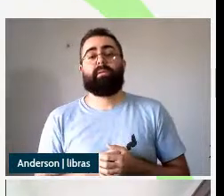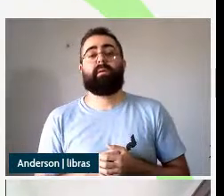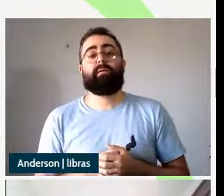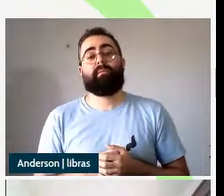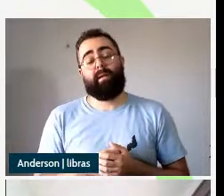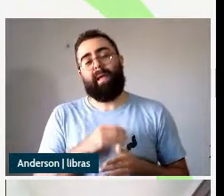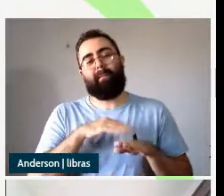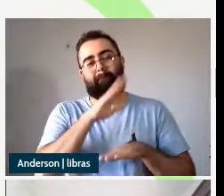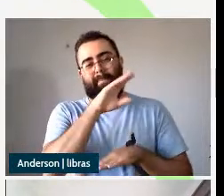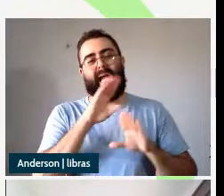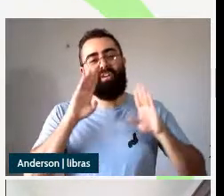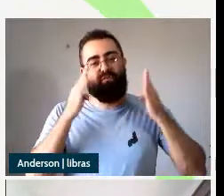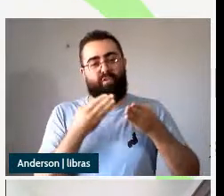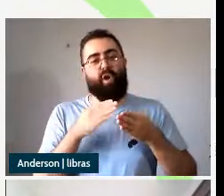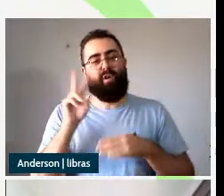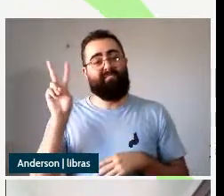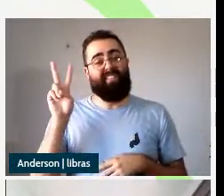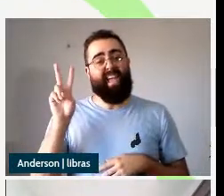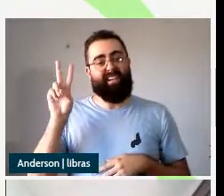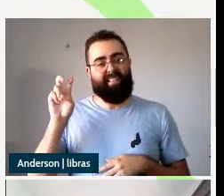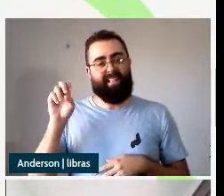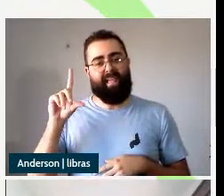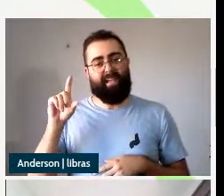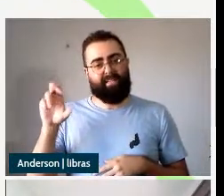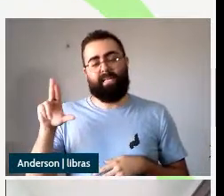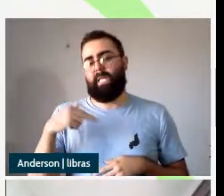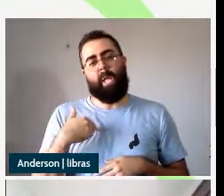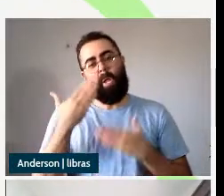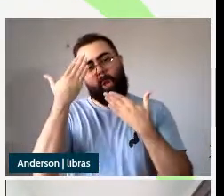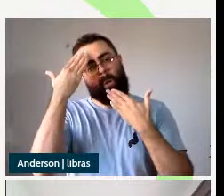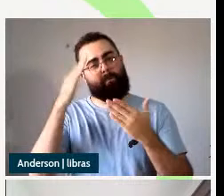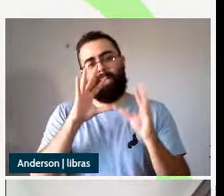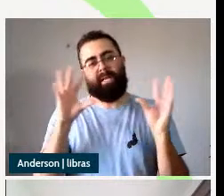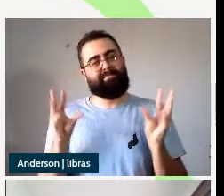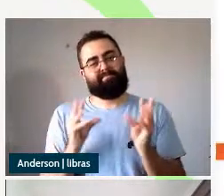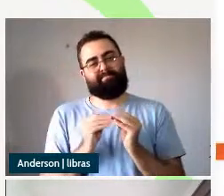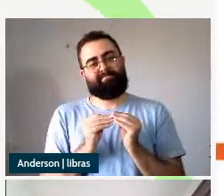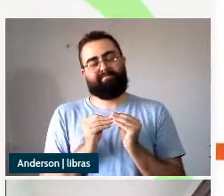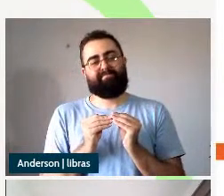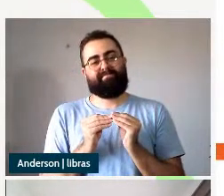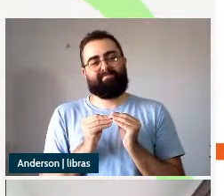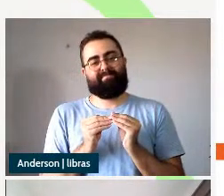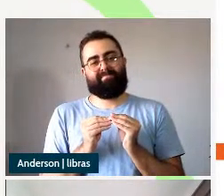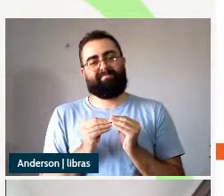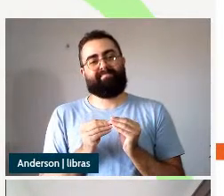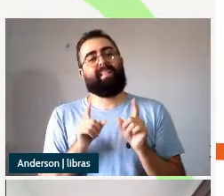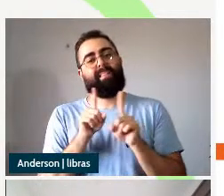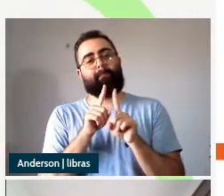Bender and that's it thank you very much gracias very very